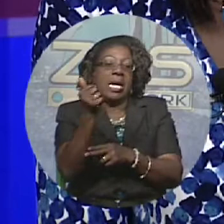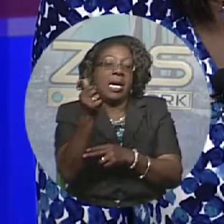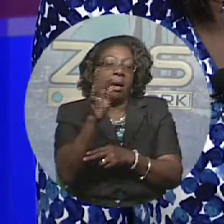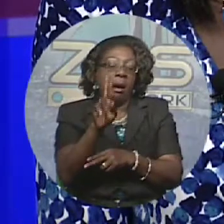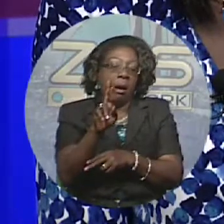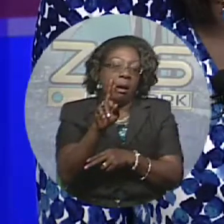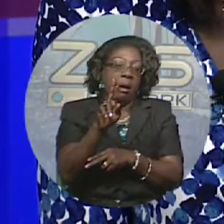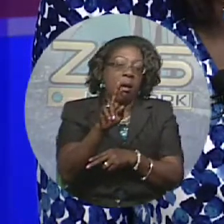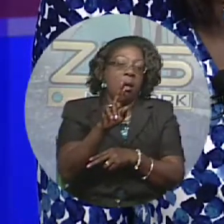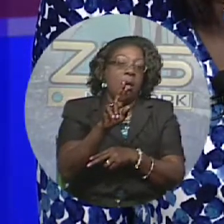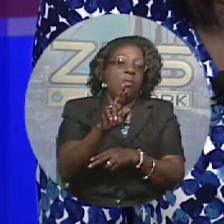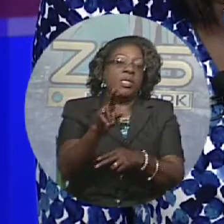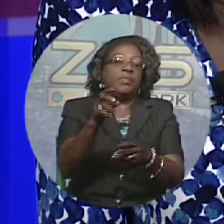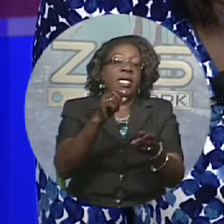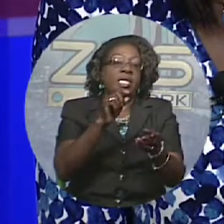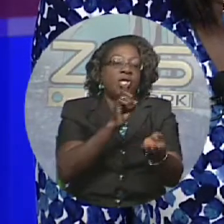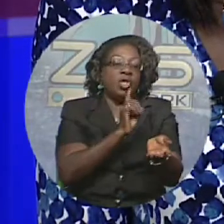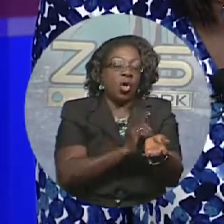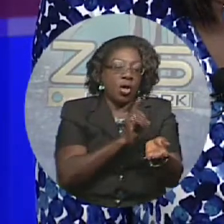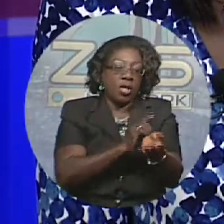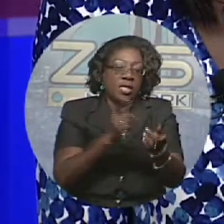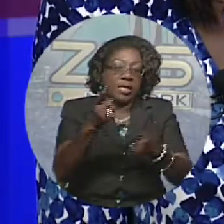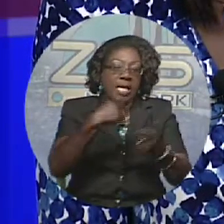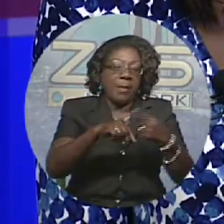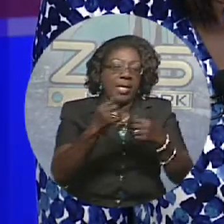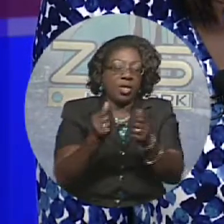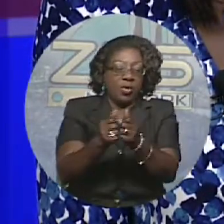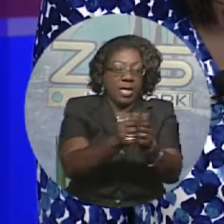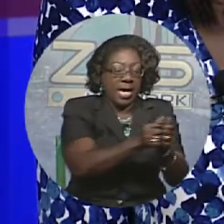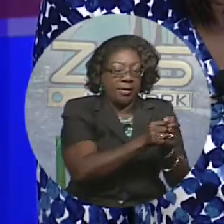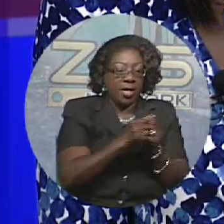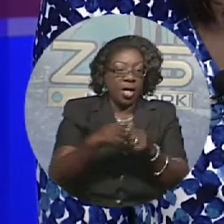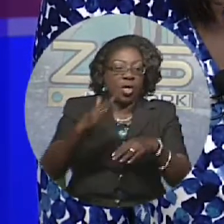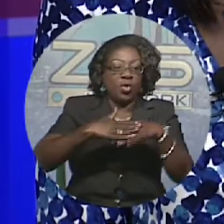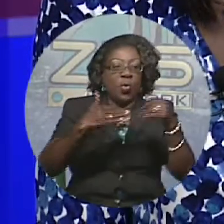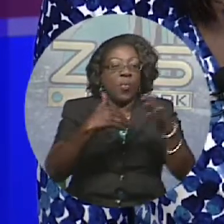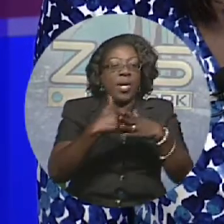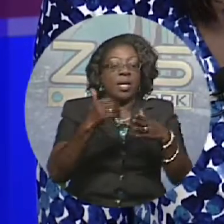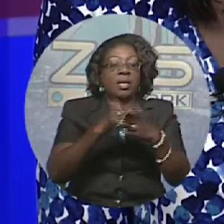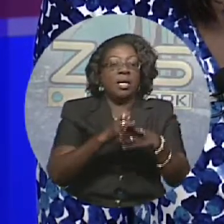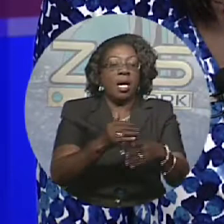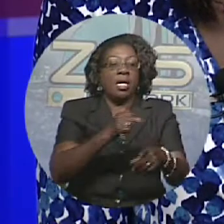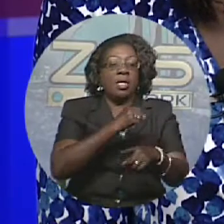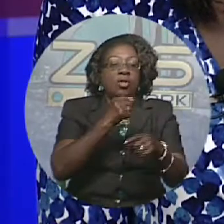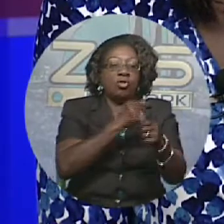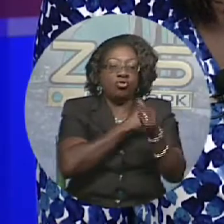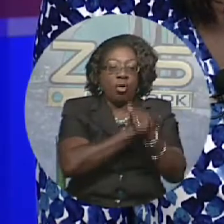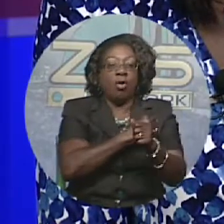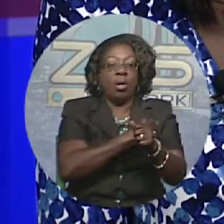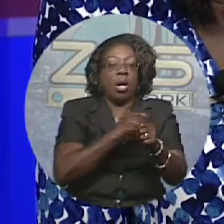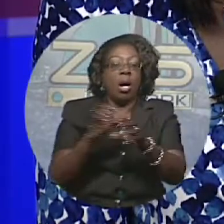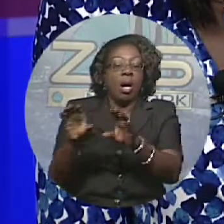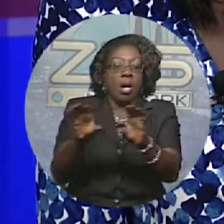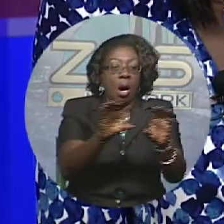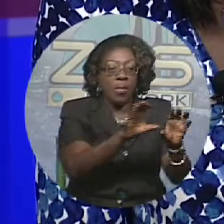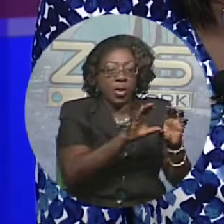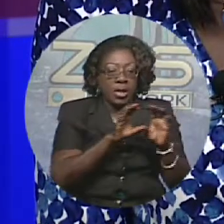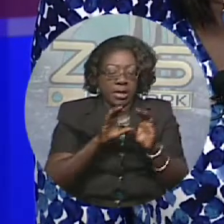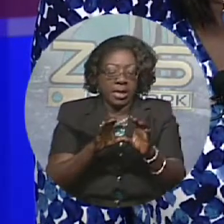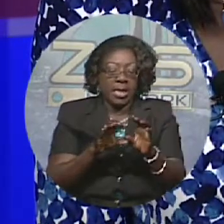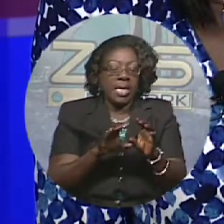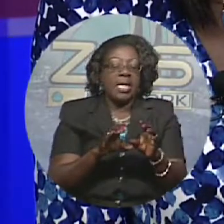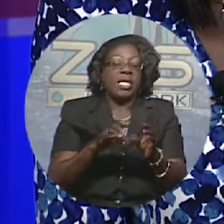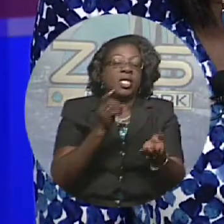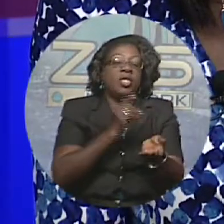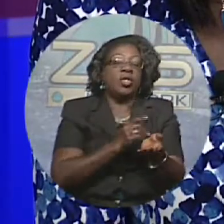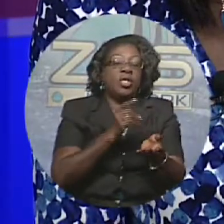of the organization are final year medical students of the University of the West Indies. President Davina Knowles says they want to come up with a